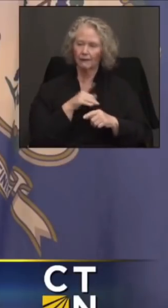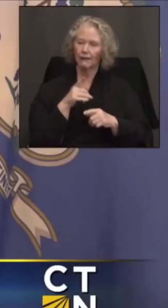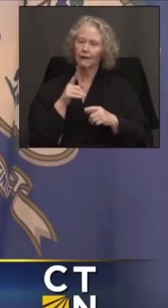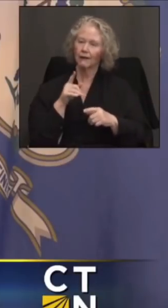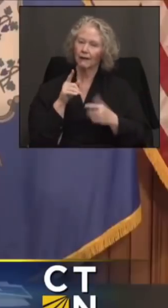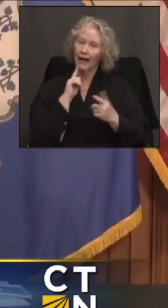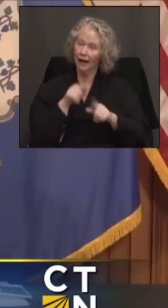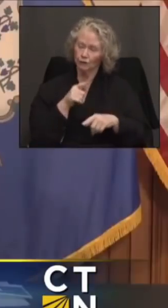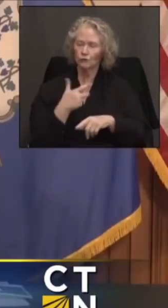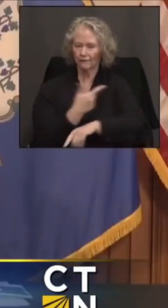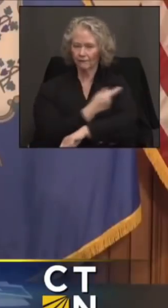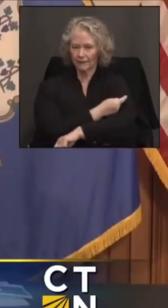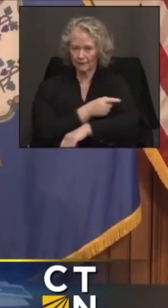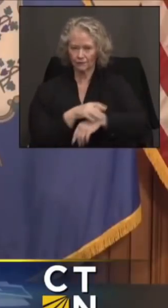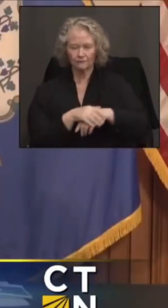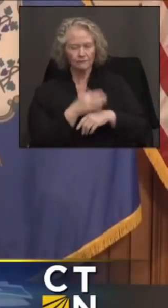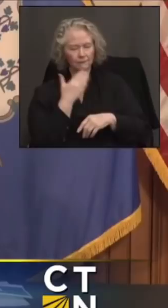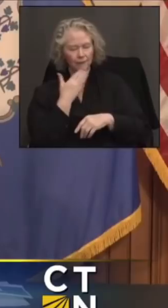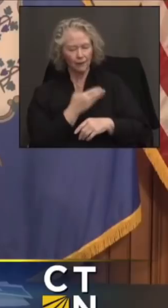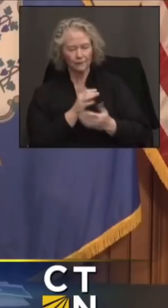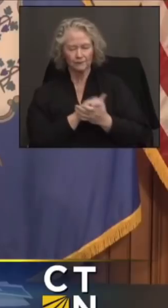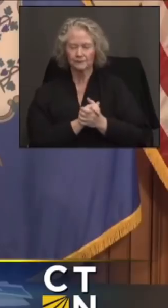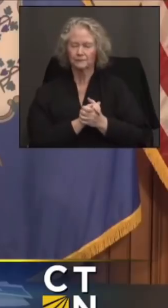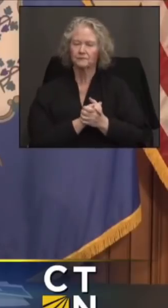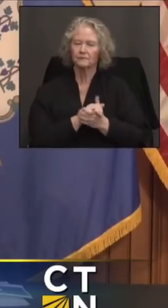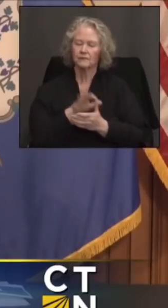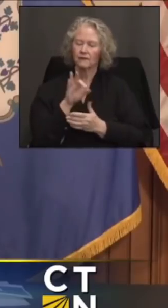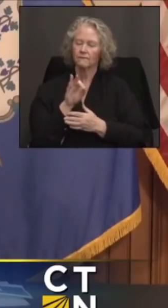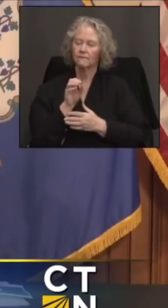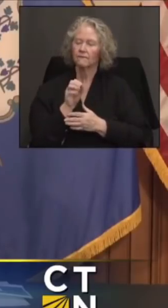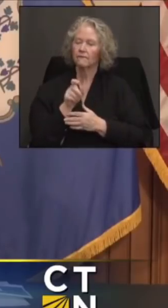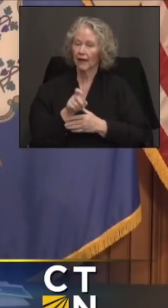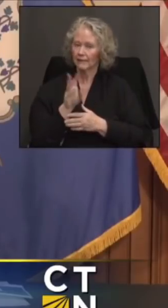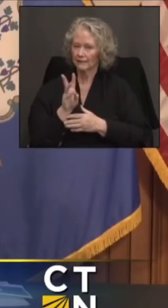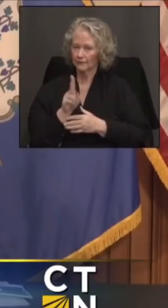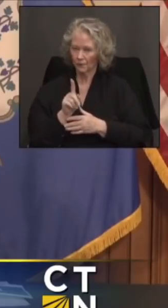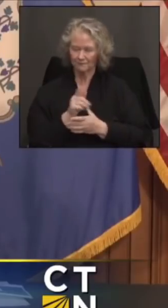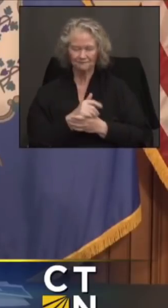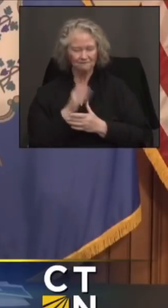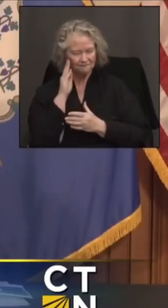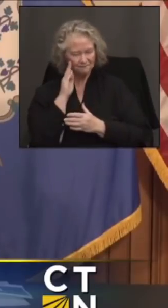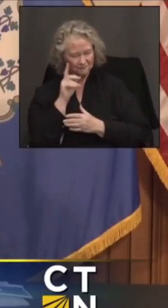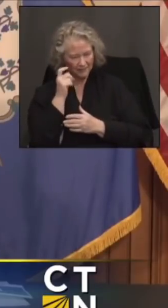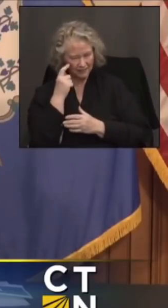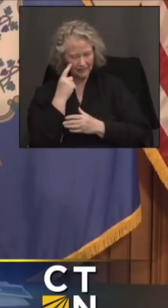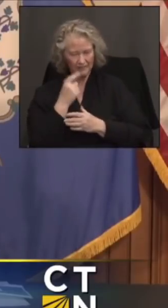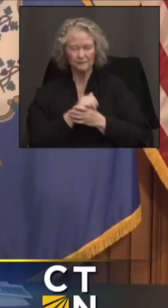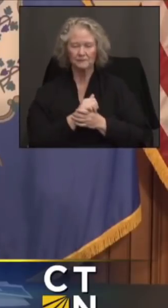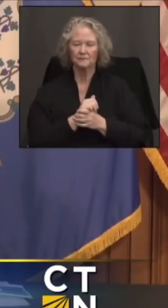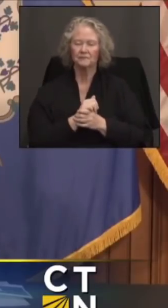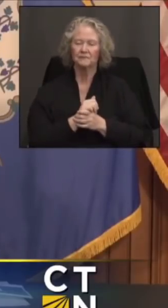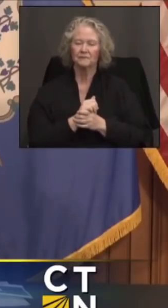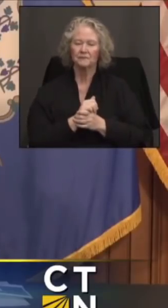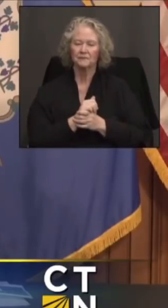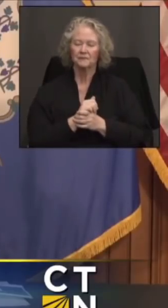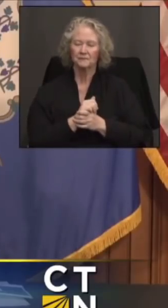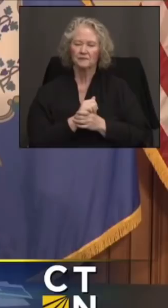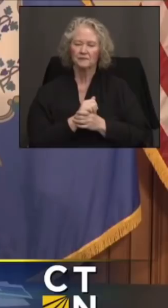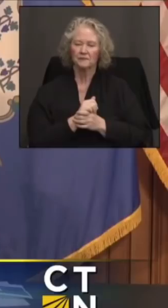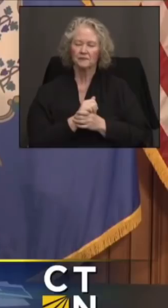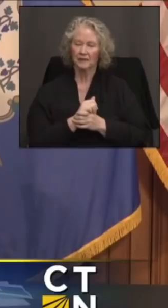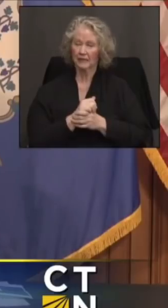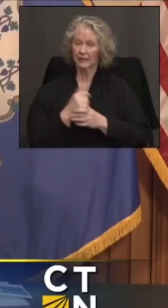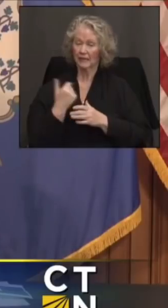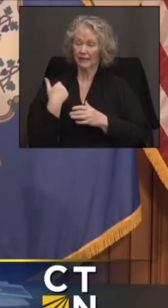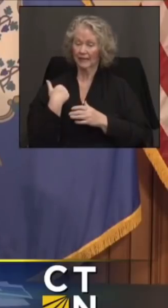Okay, thank you. Fox 61. Hi, Governor. Zania Maldonado, Fox 61. Earlier